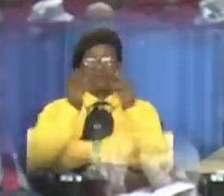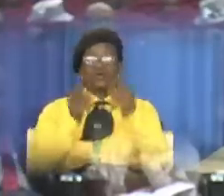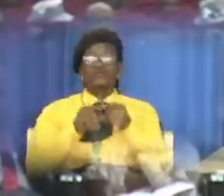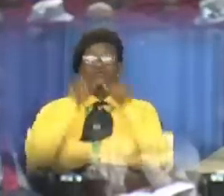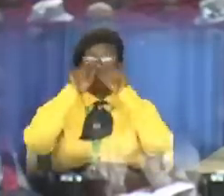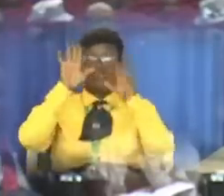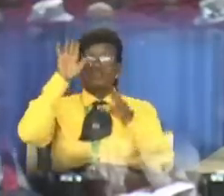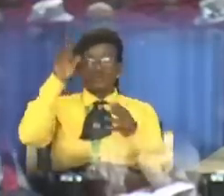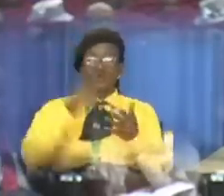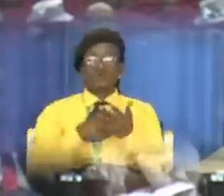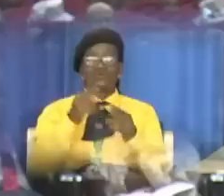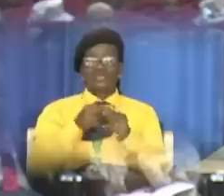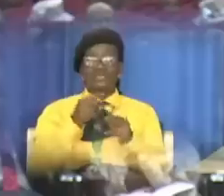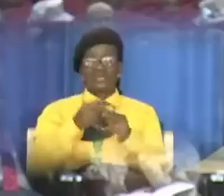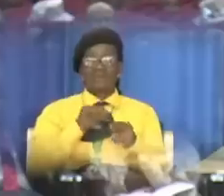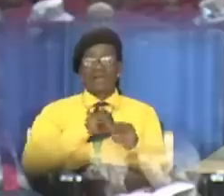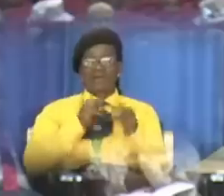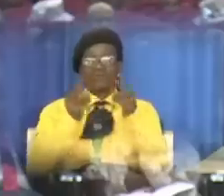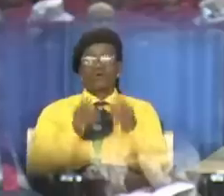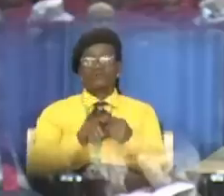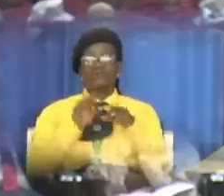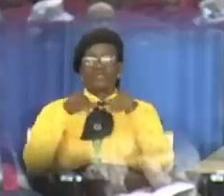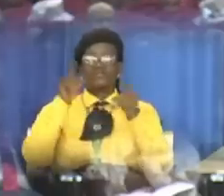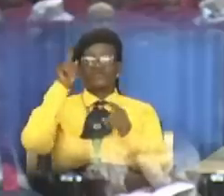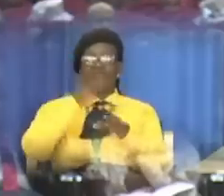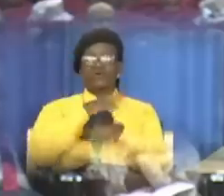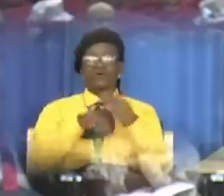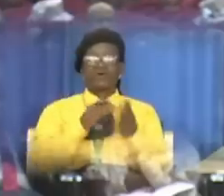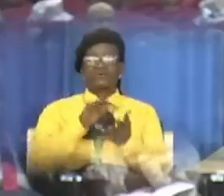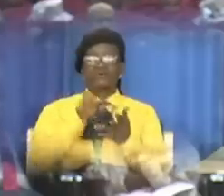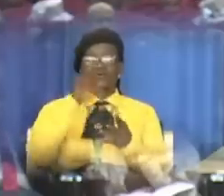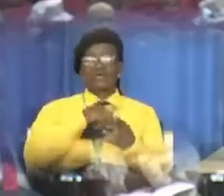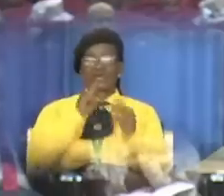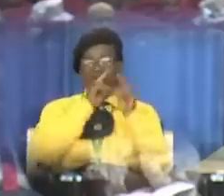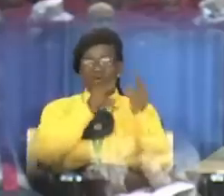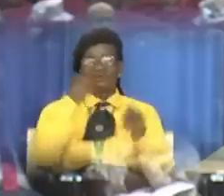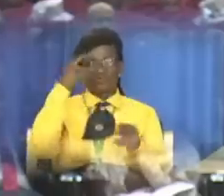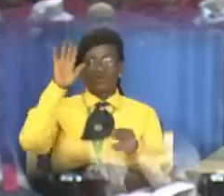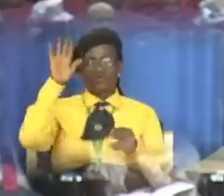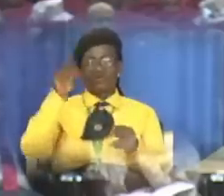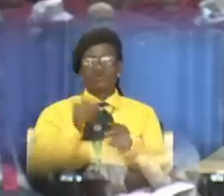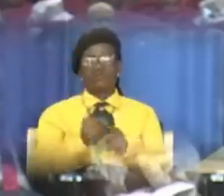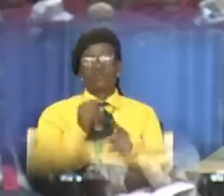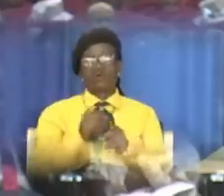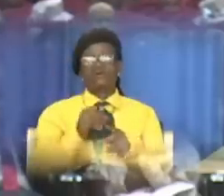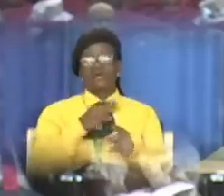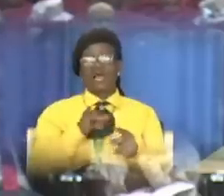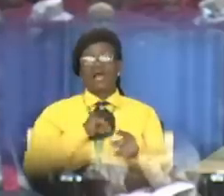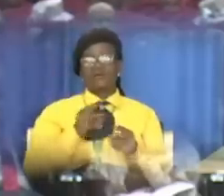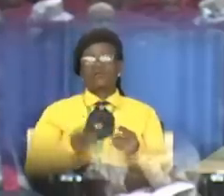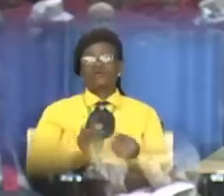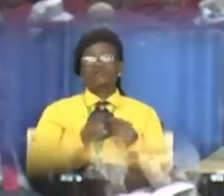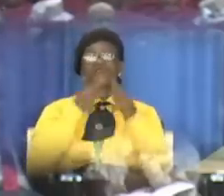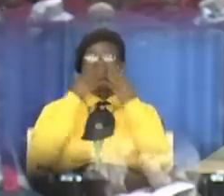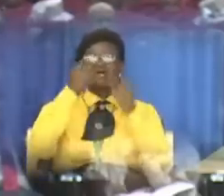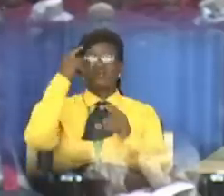name. I want to give you all glory and honor for your word. And I want to thank you for these people that have come forward